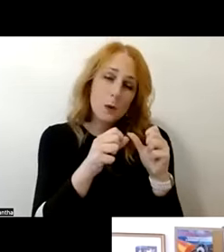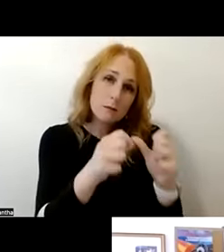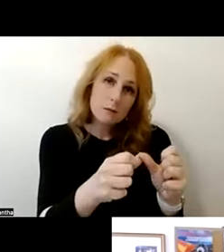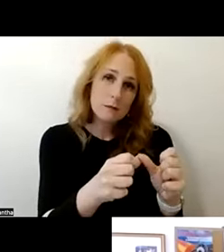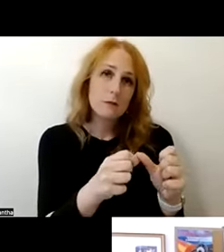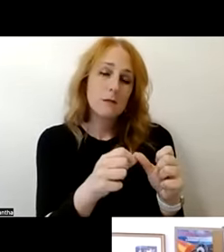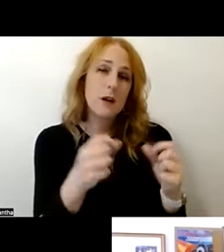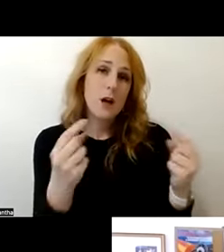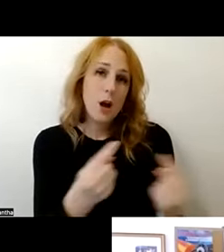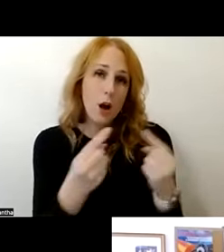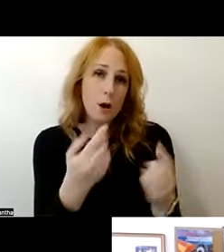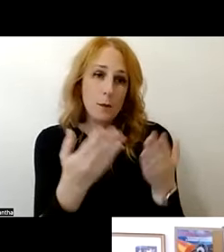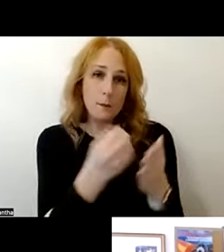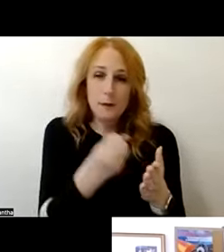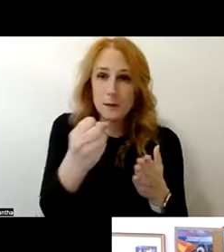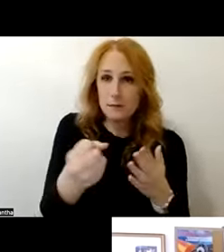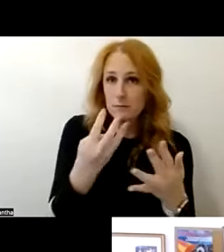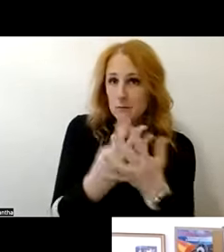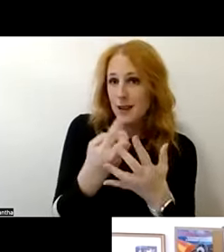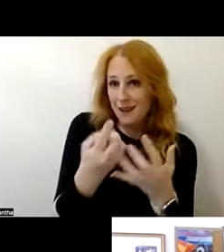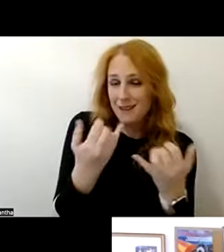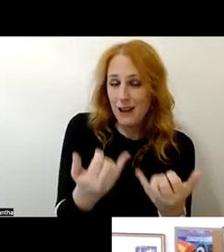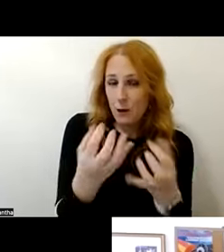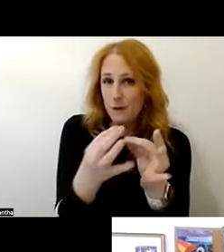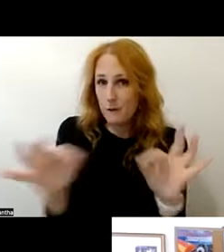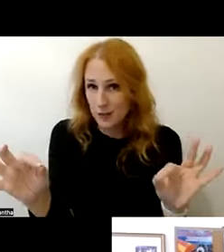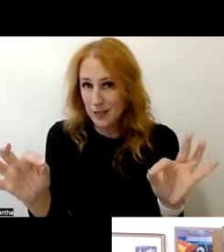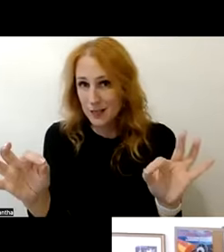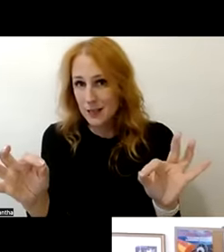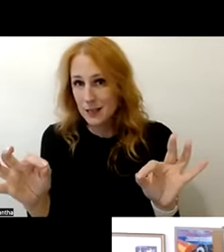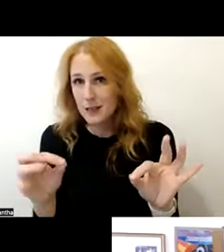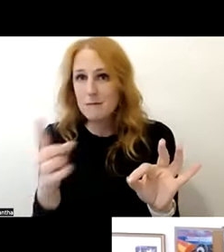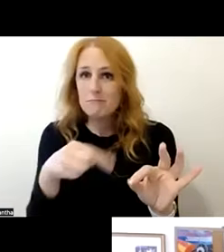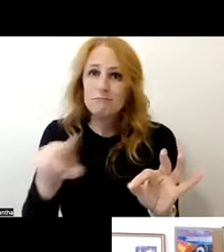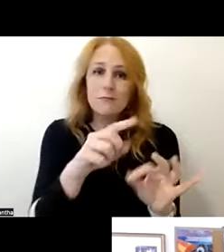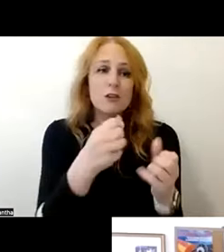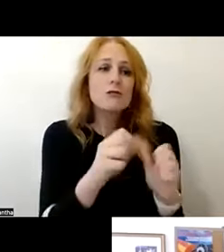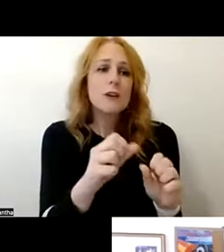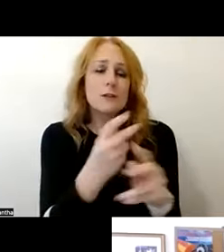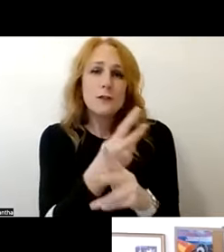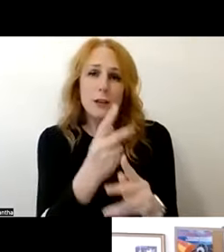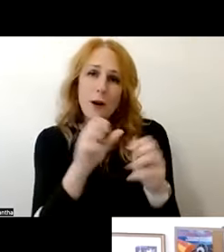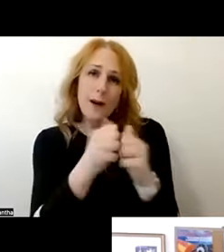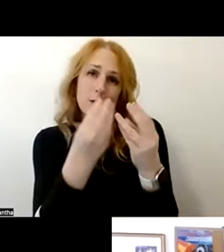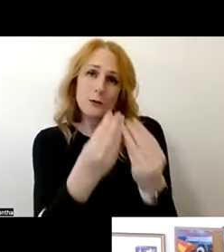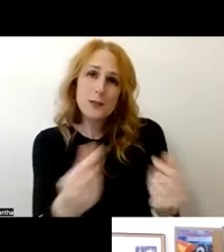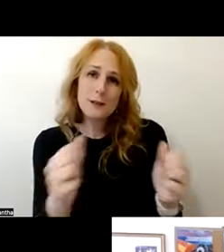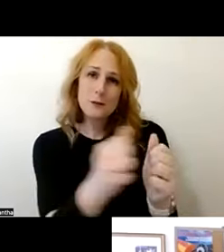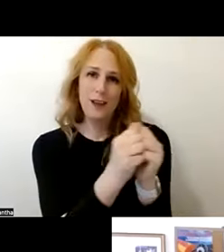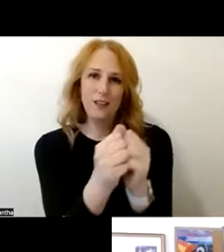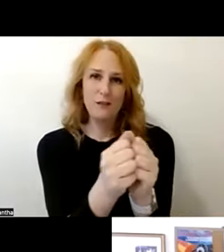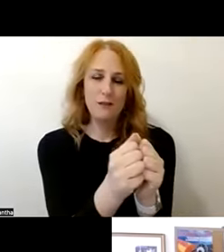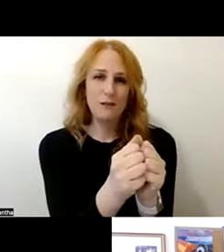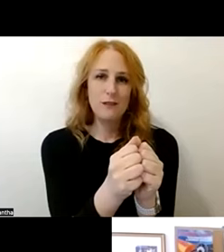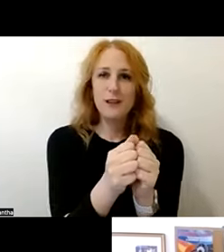and who have been incarcerated for it and are now free are trying to understand what it means to heal together across those experiences. And that has